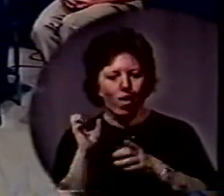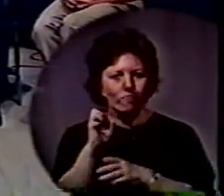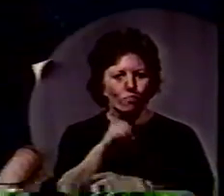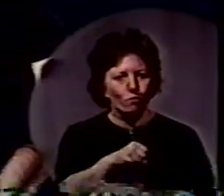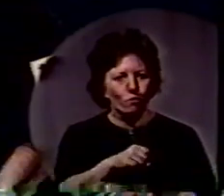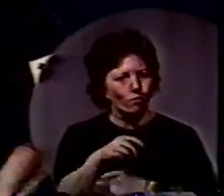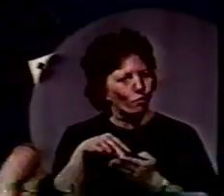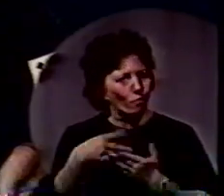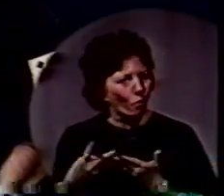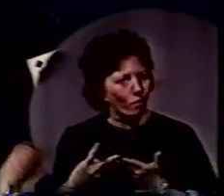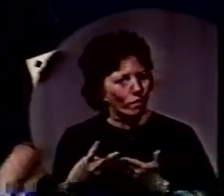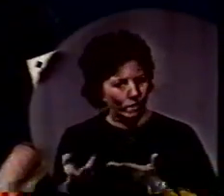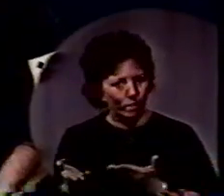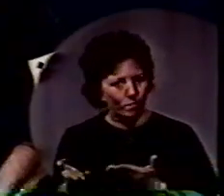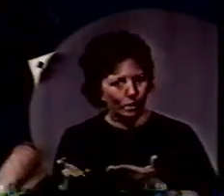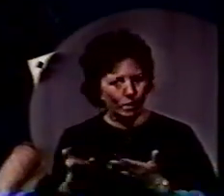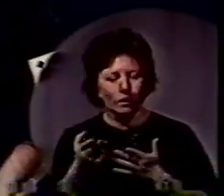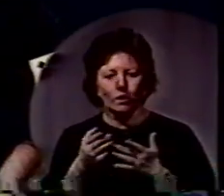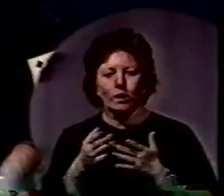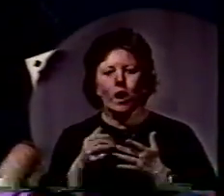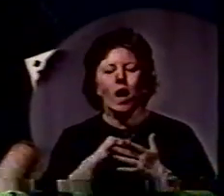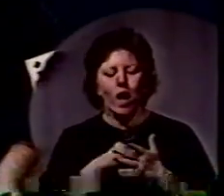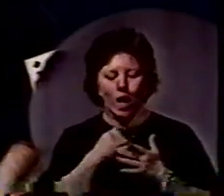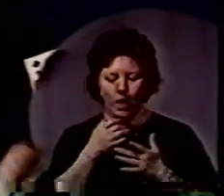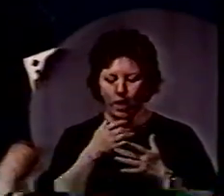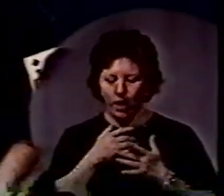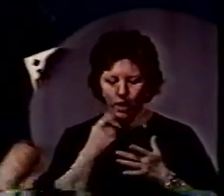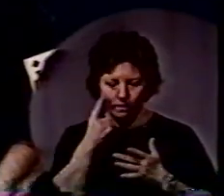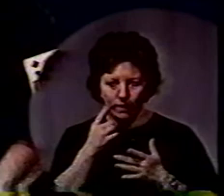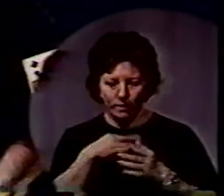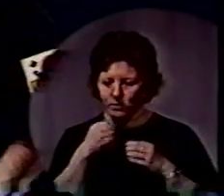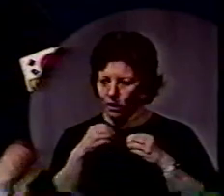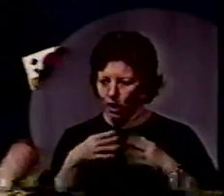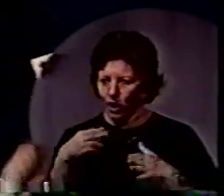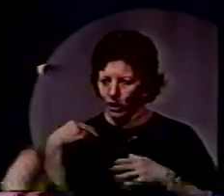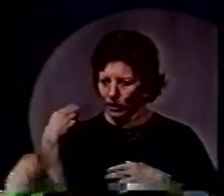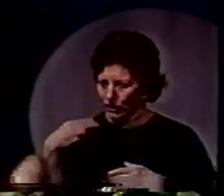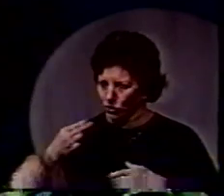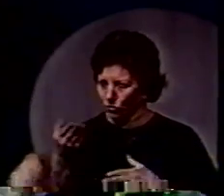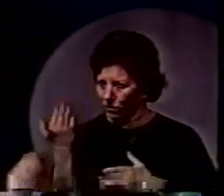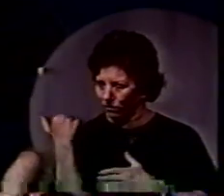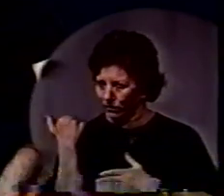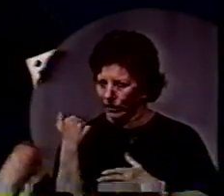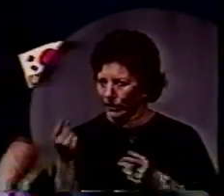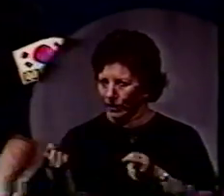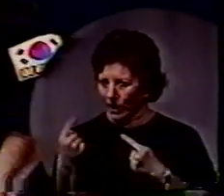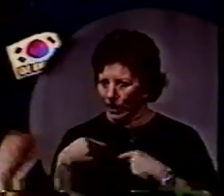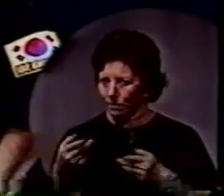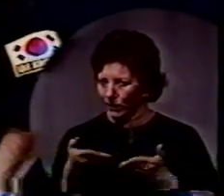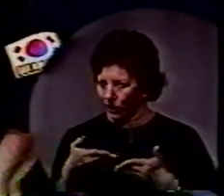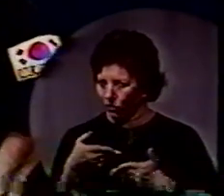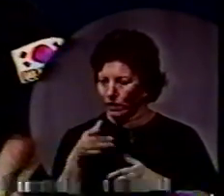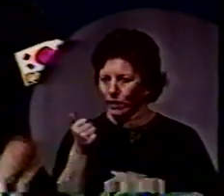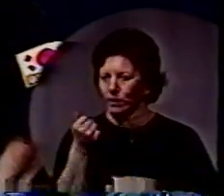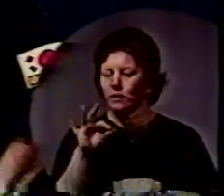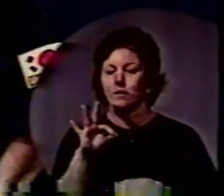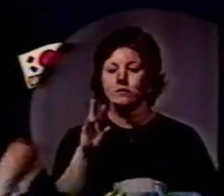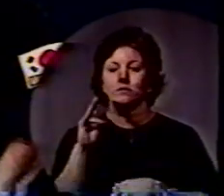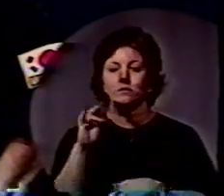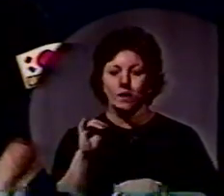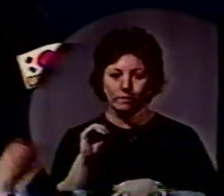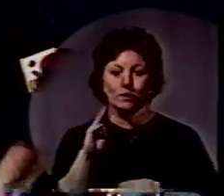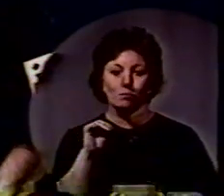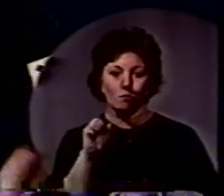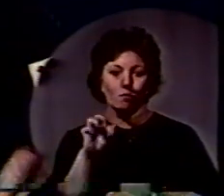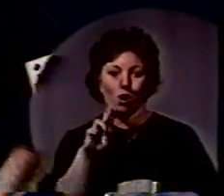the martial arts, there's a lot of history behind it. It came here in 1970, and it came,